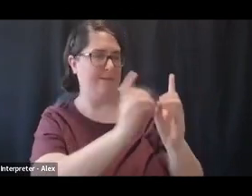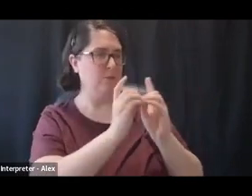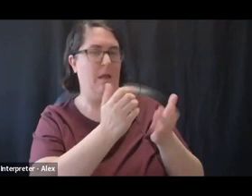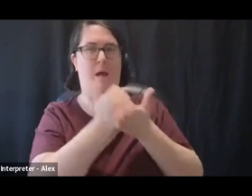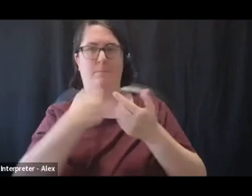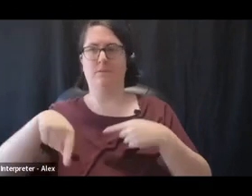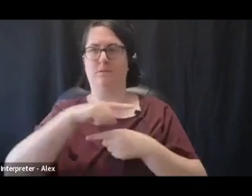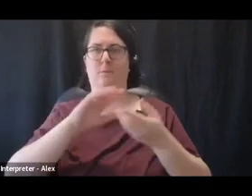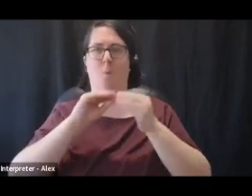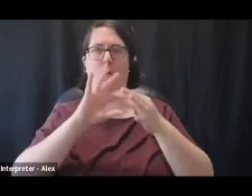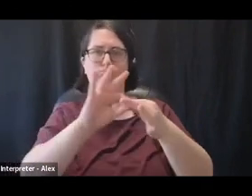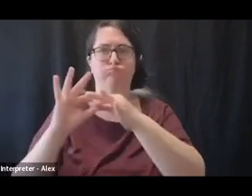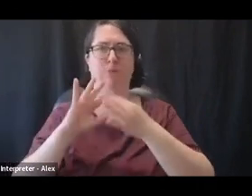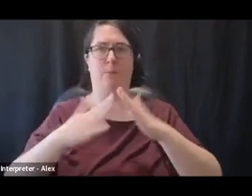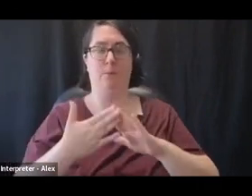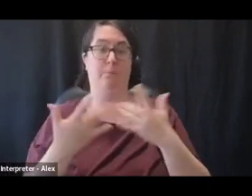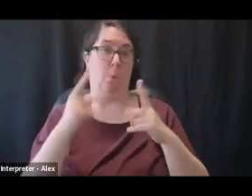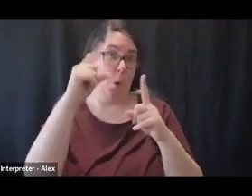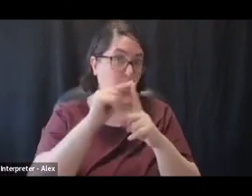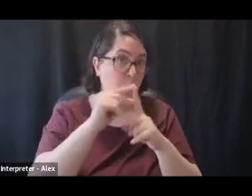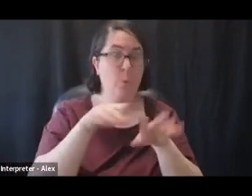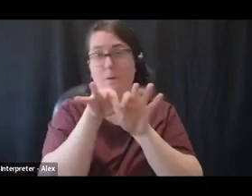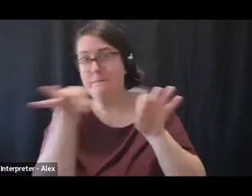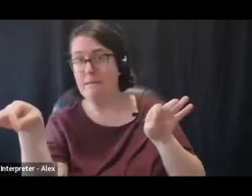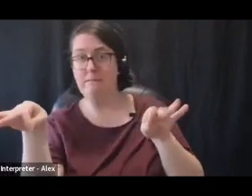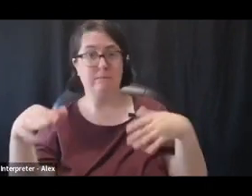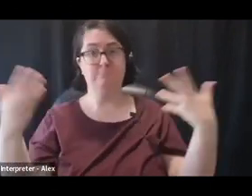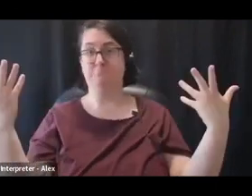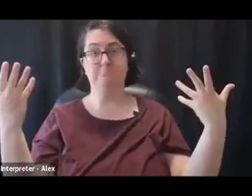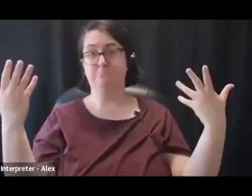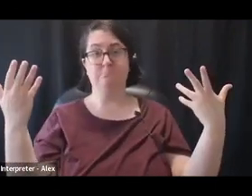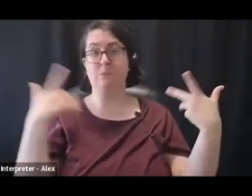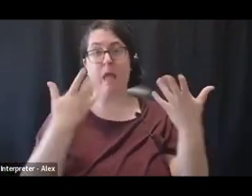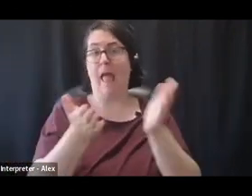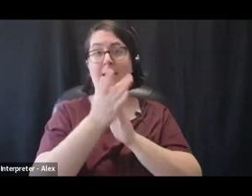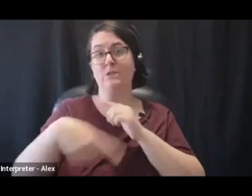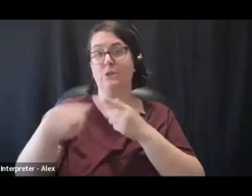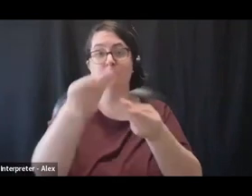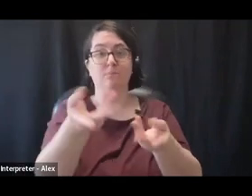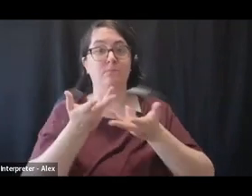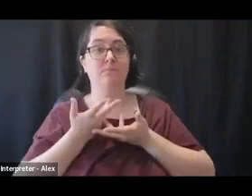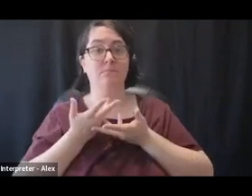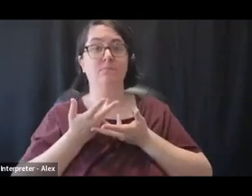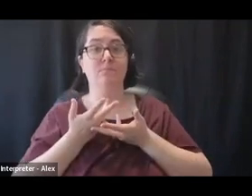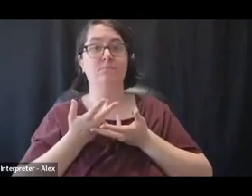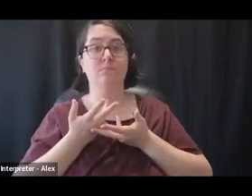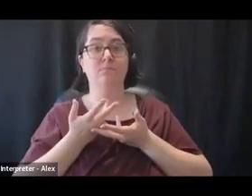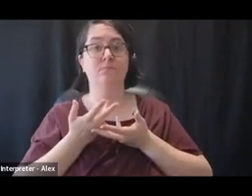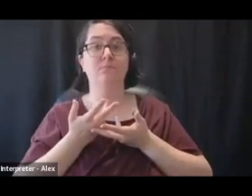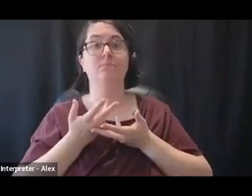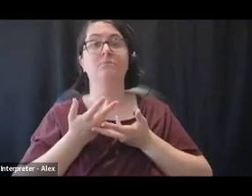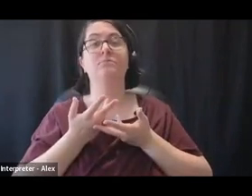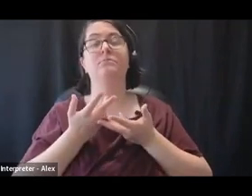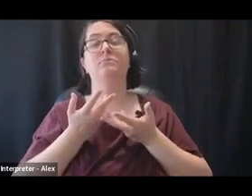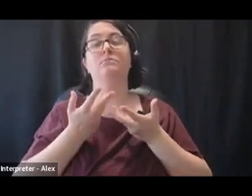community. So this can be one word, a sentence. We are asking you to share something that you've learned or you discovered.